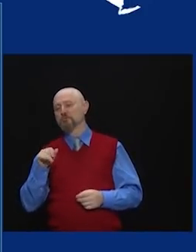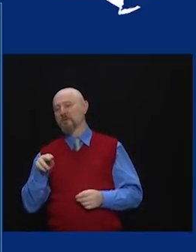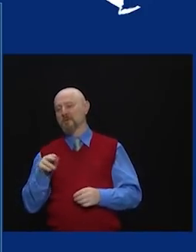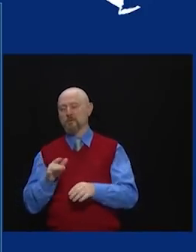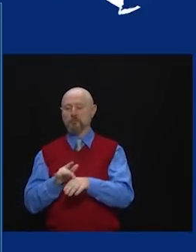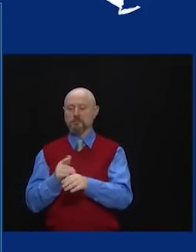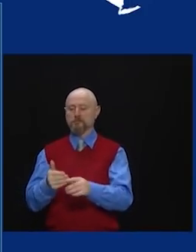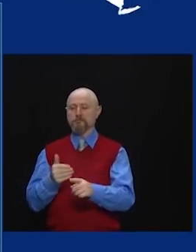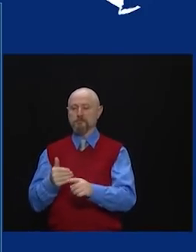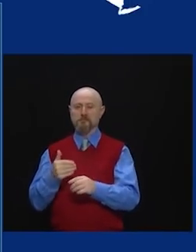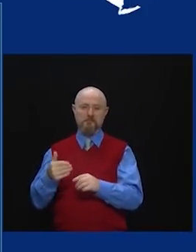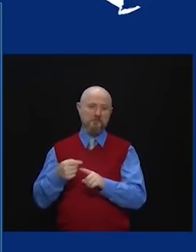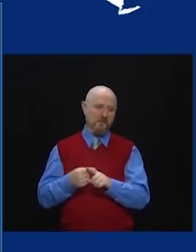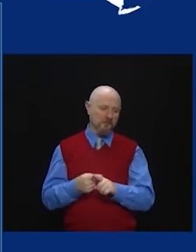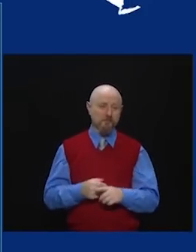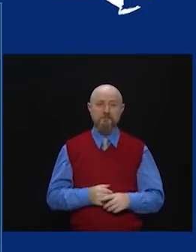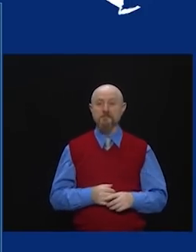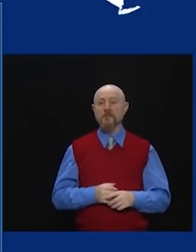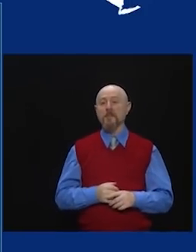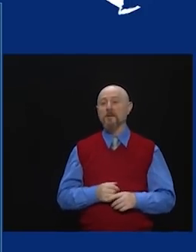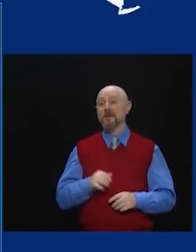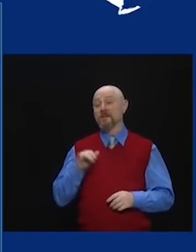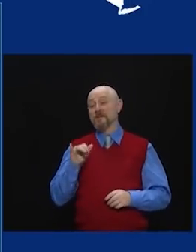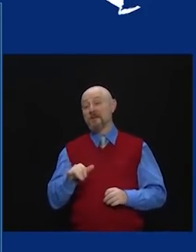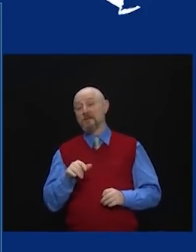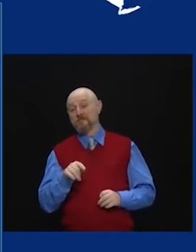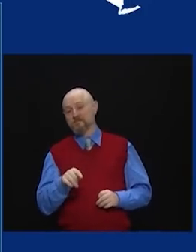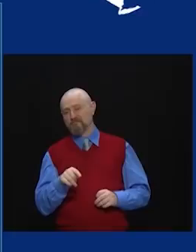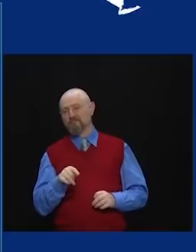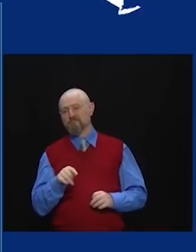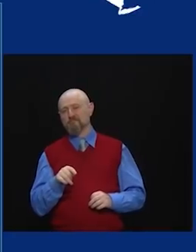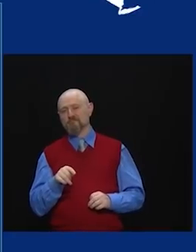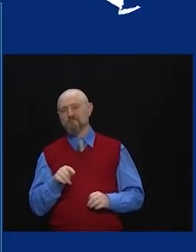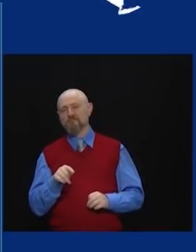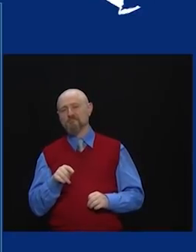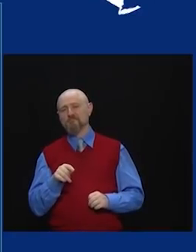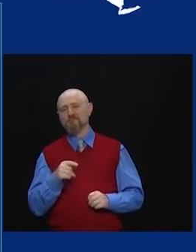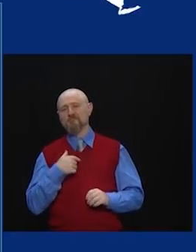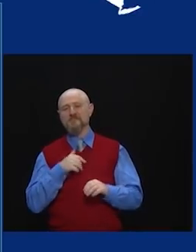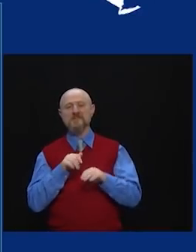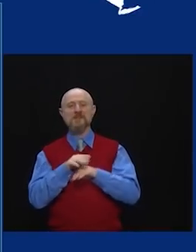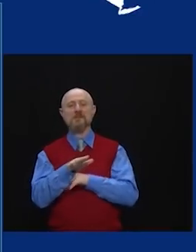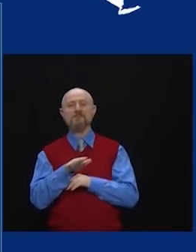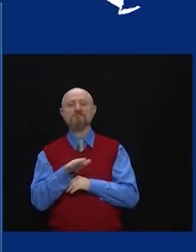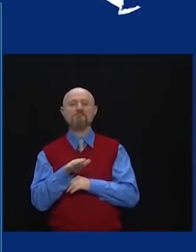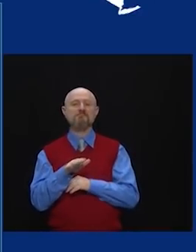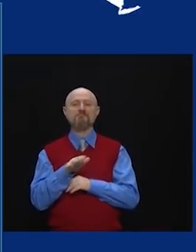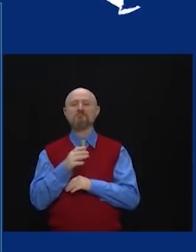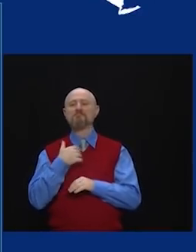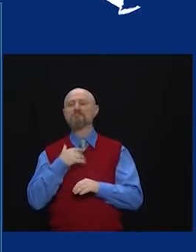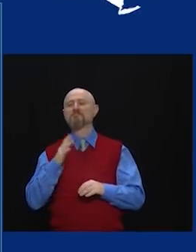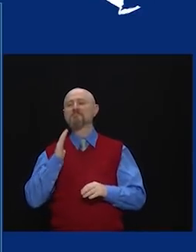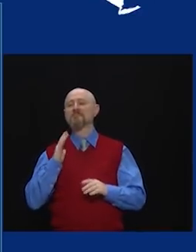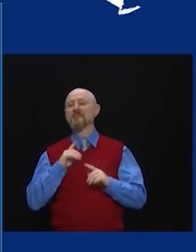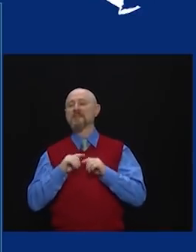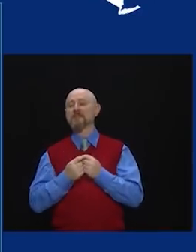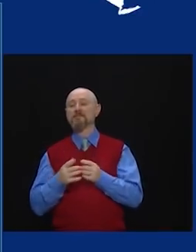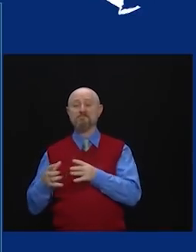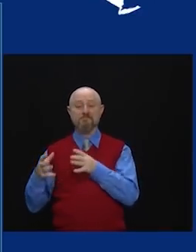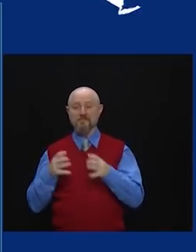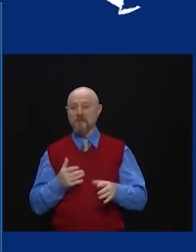that will allow us to send the original teams further into the state and into the North Country, which was